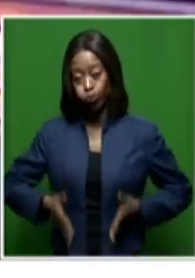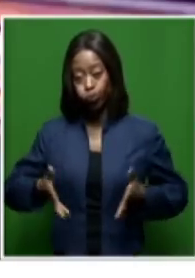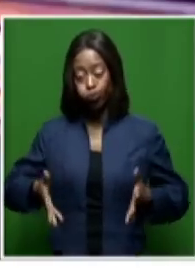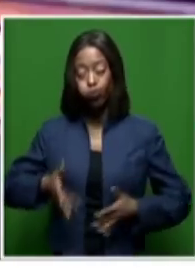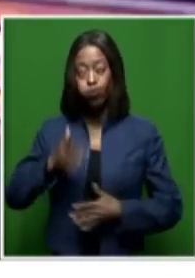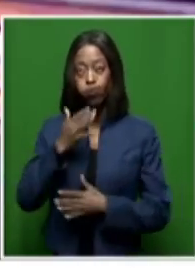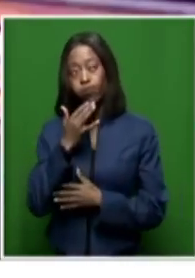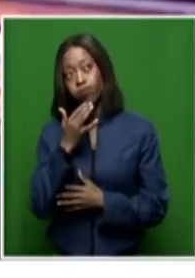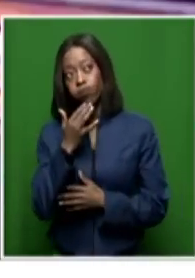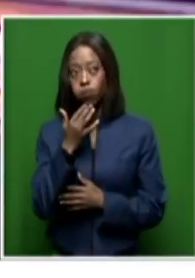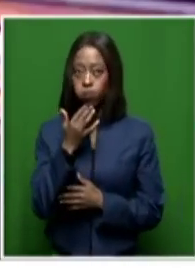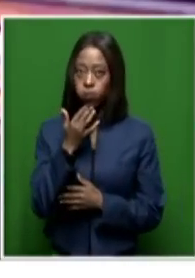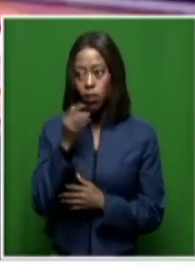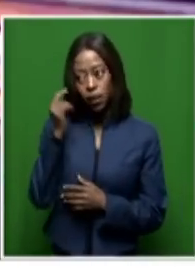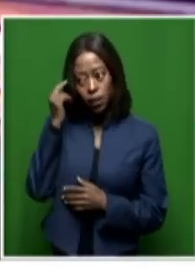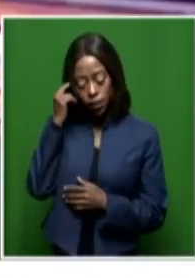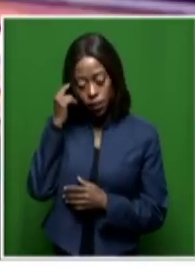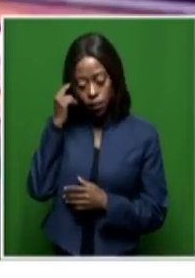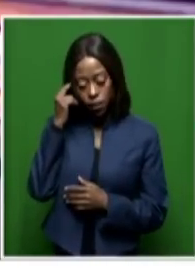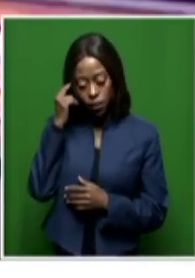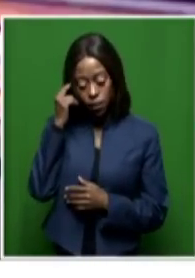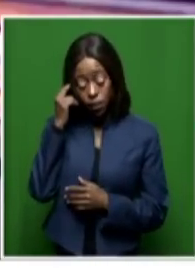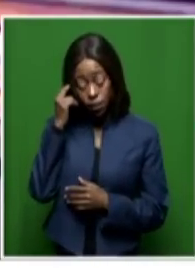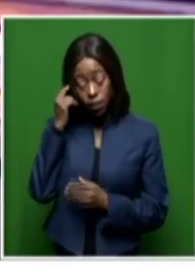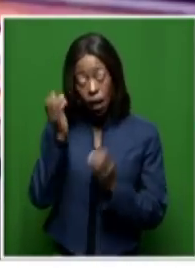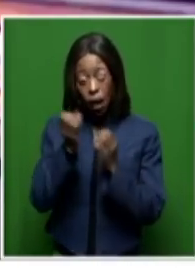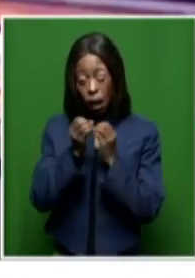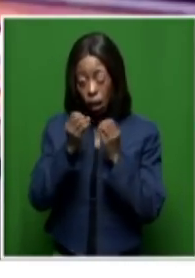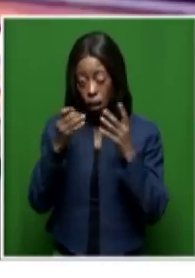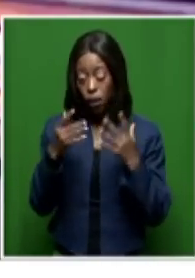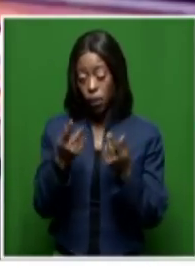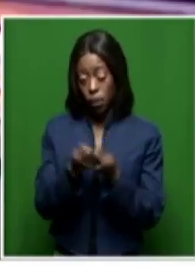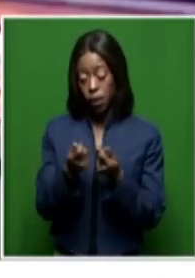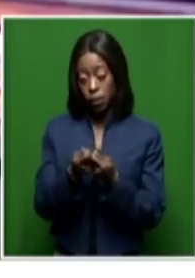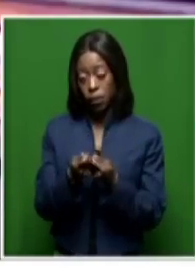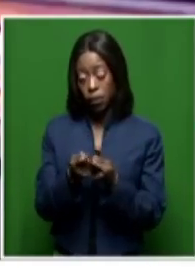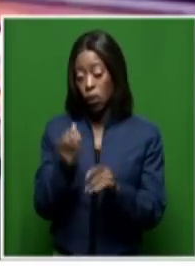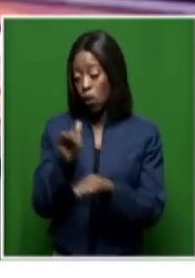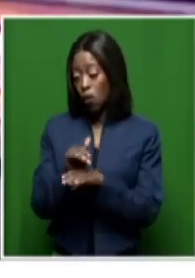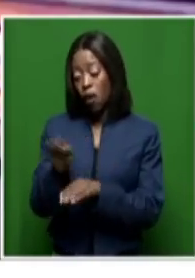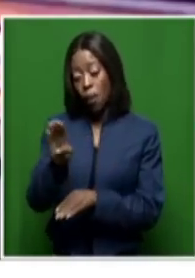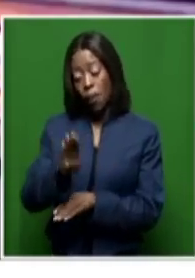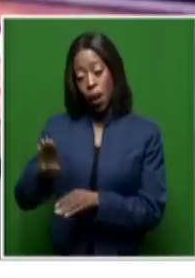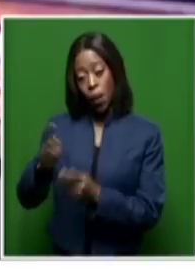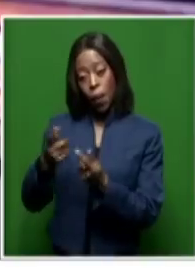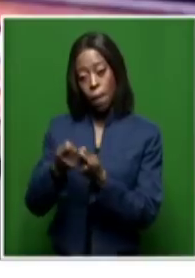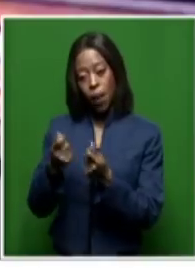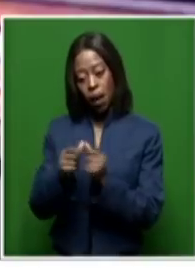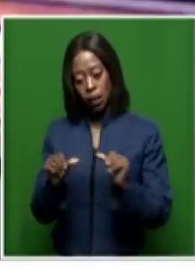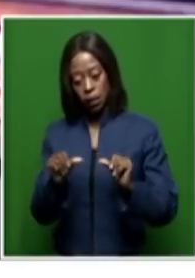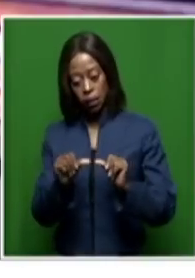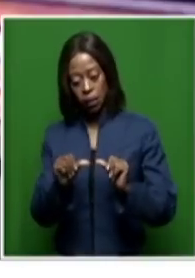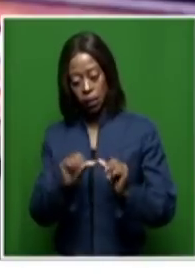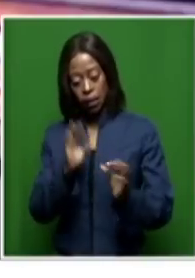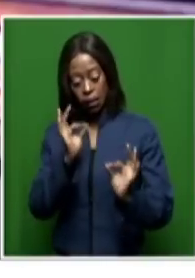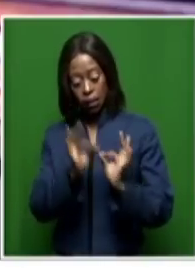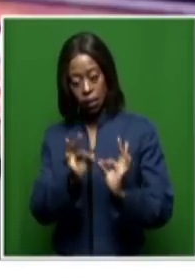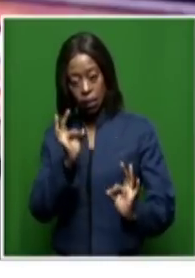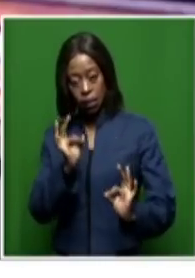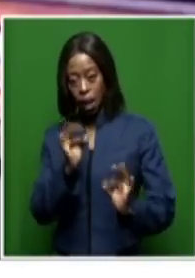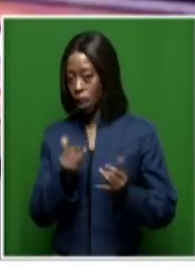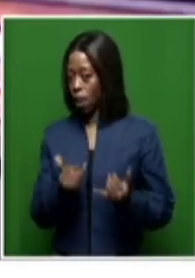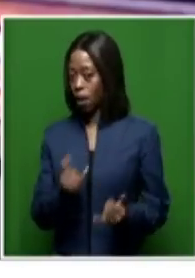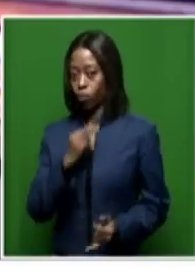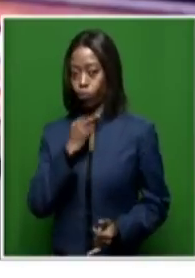about, it runs into billions of rands. I can't quantify per aspect